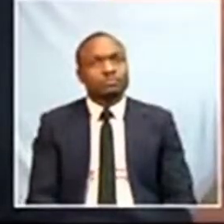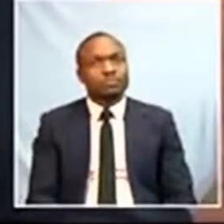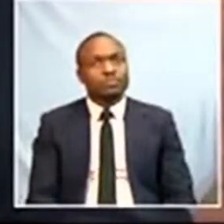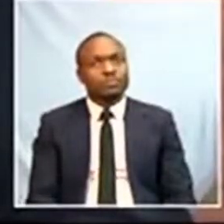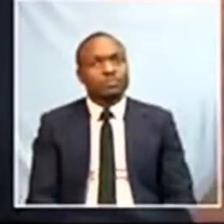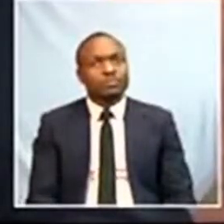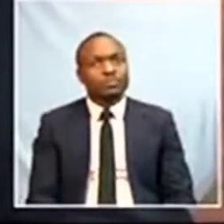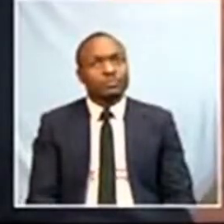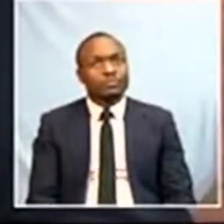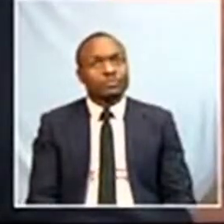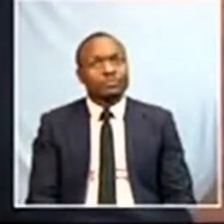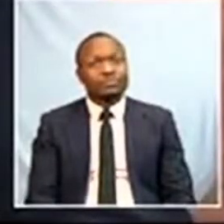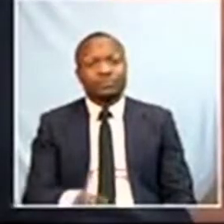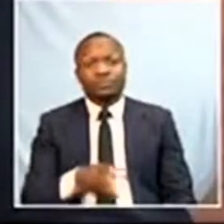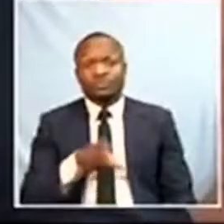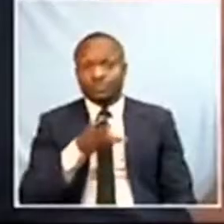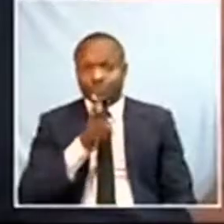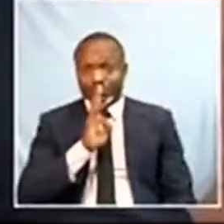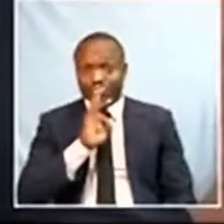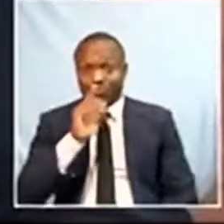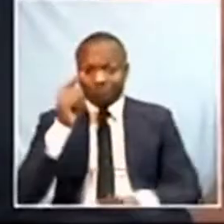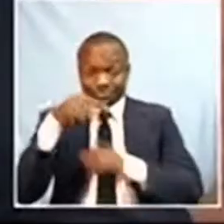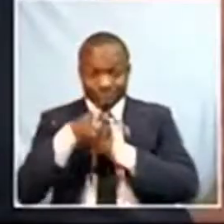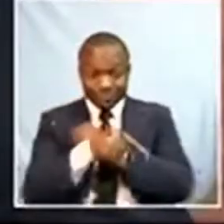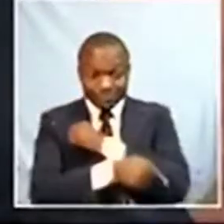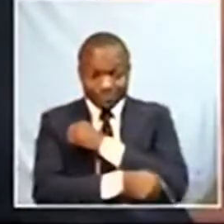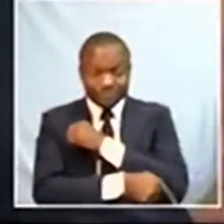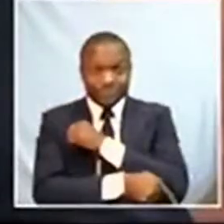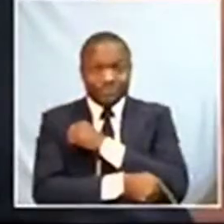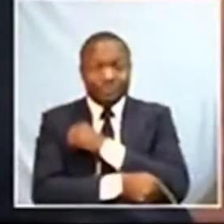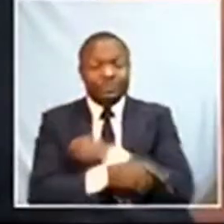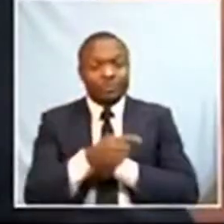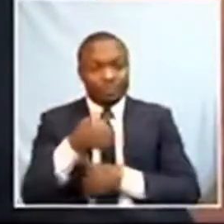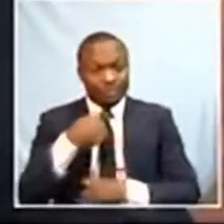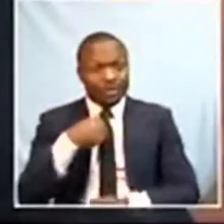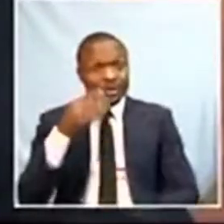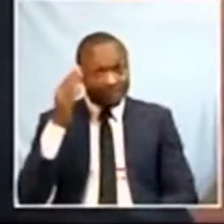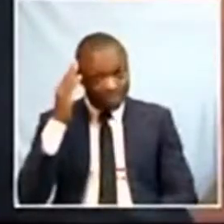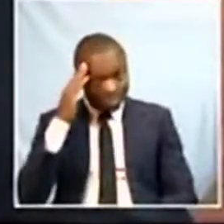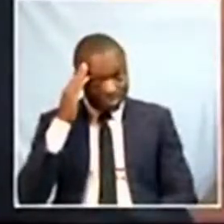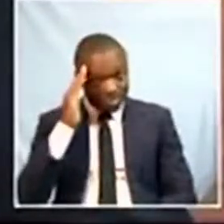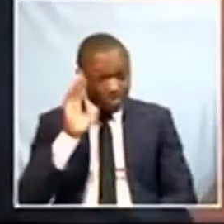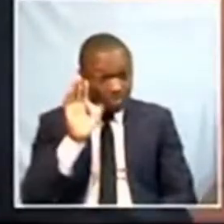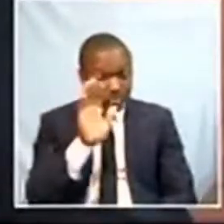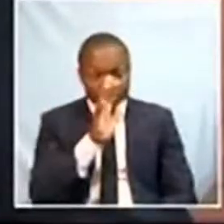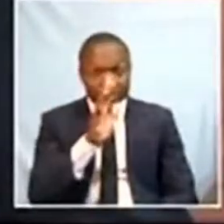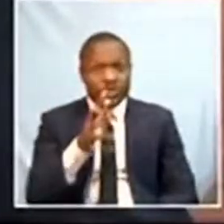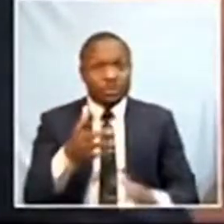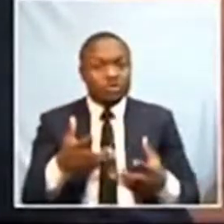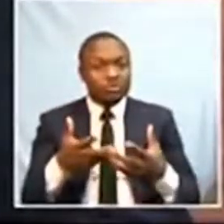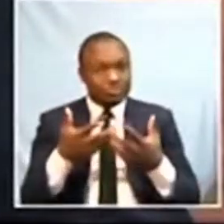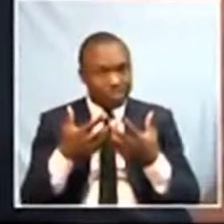On the boreholes and the rigs, I'm pretty sure with your own rig now,